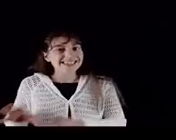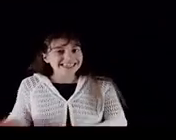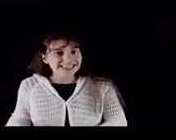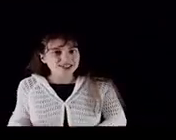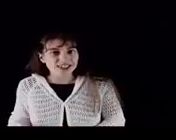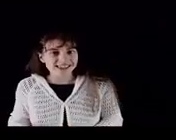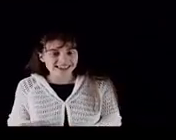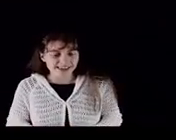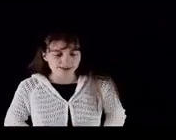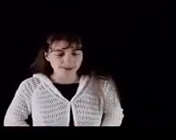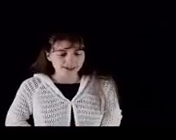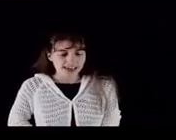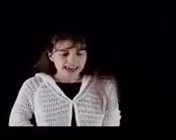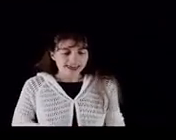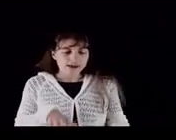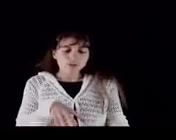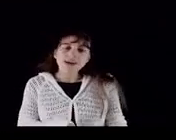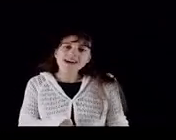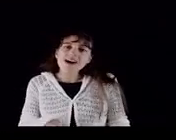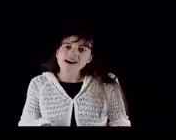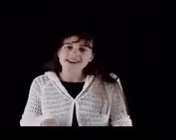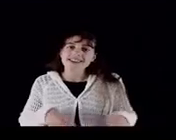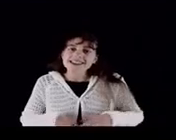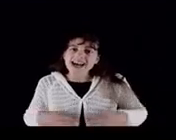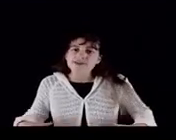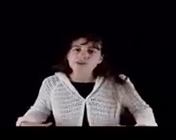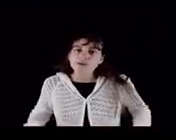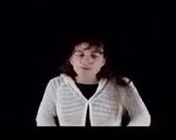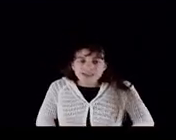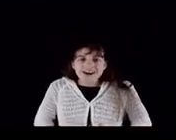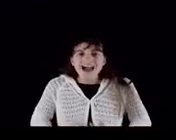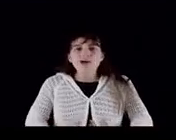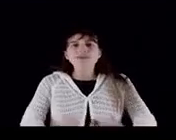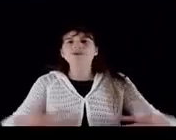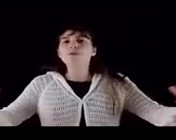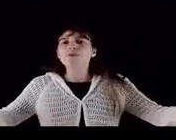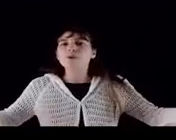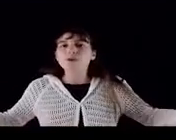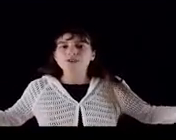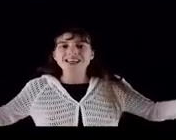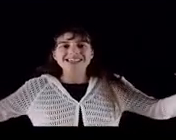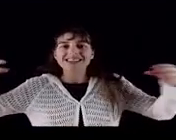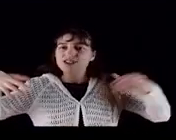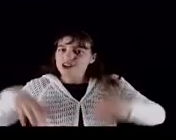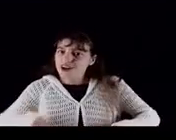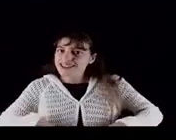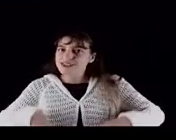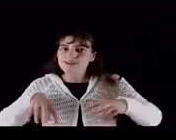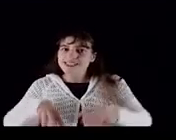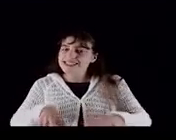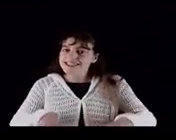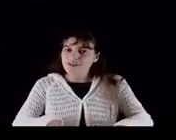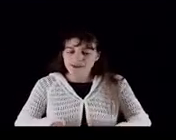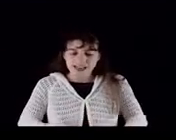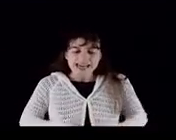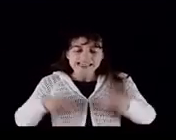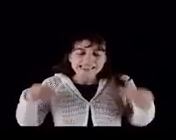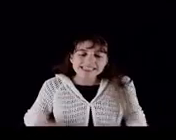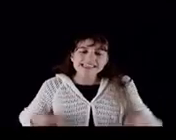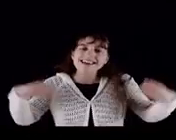Christ's teachings in this world, then we are the light of the world. We are helping the world that is in darkness from Satan's